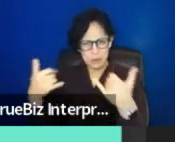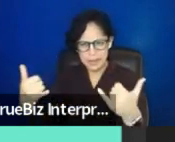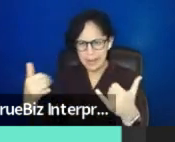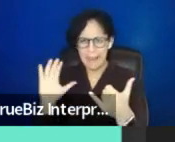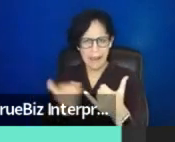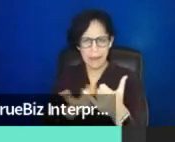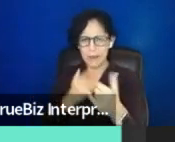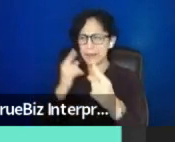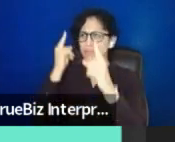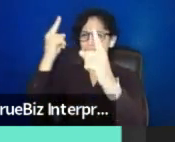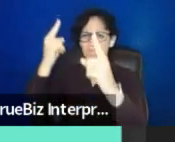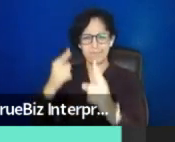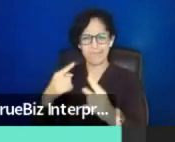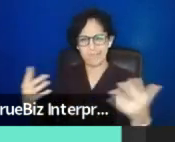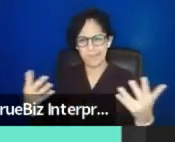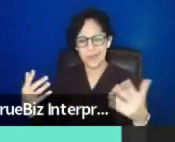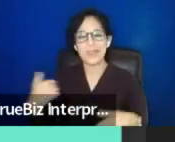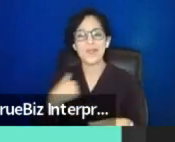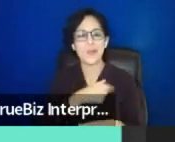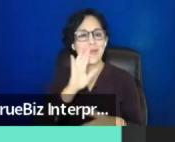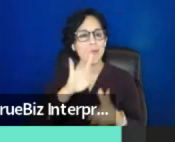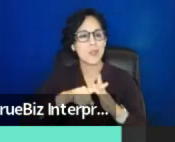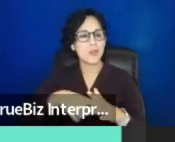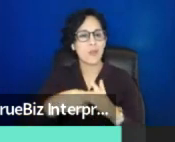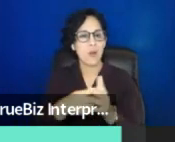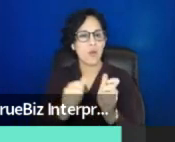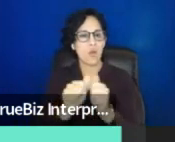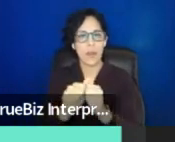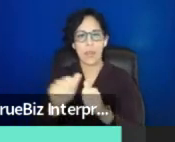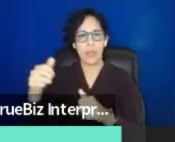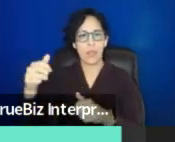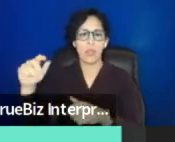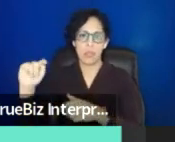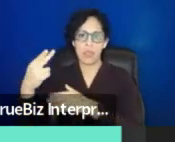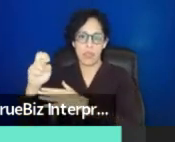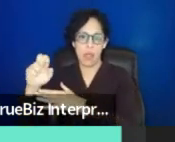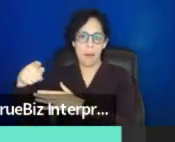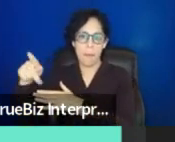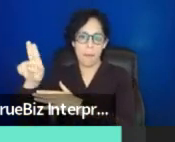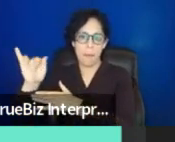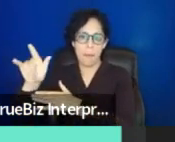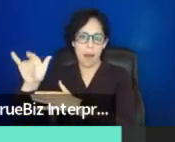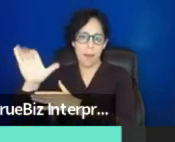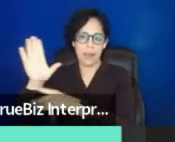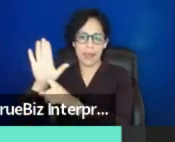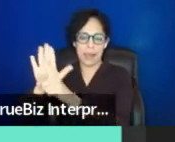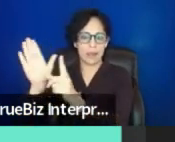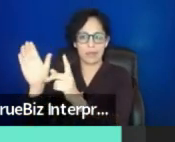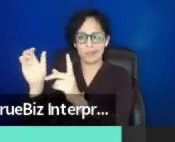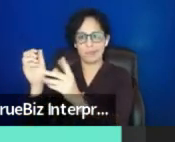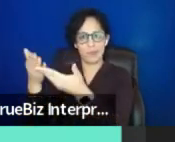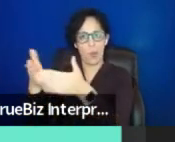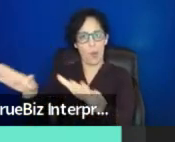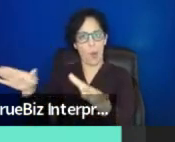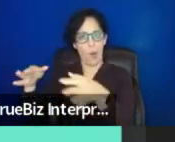with an overview of what the public has been working on, and then we will give everyone a little bit of time on their